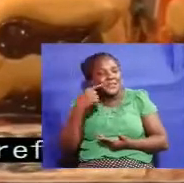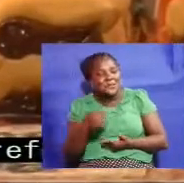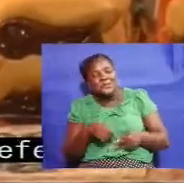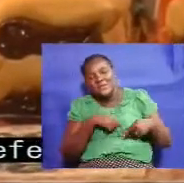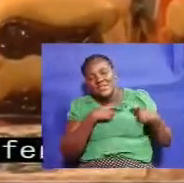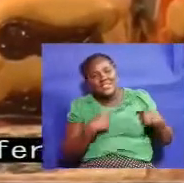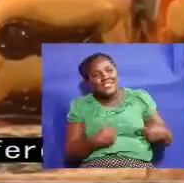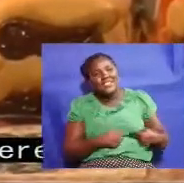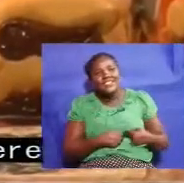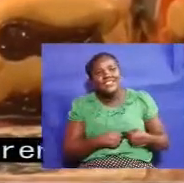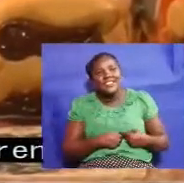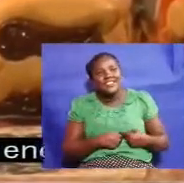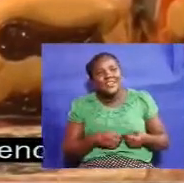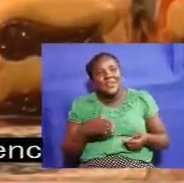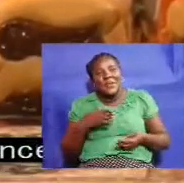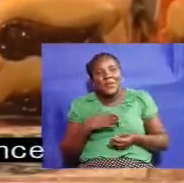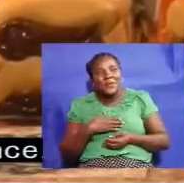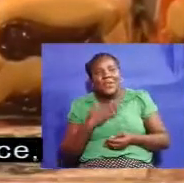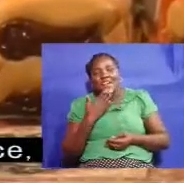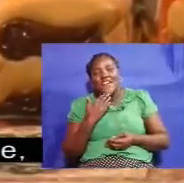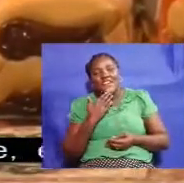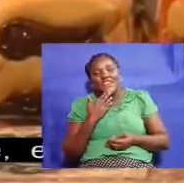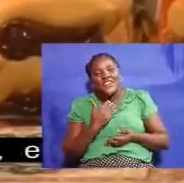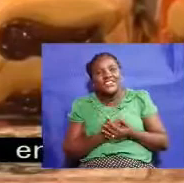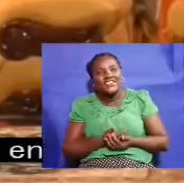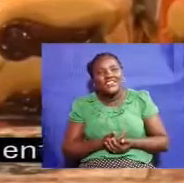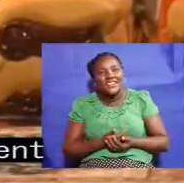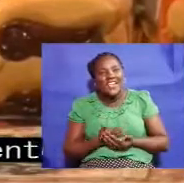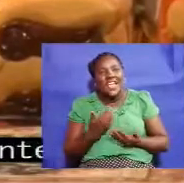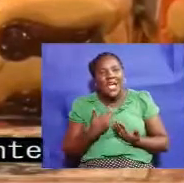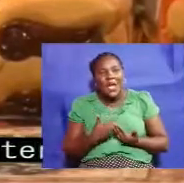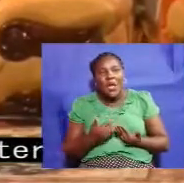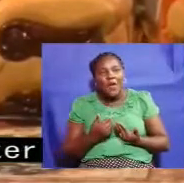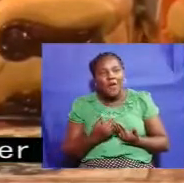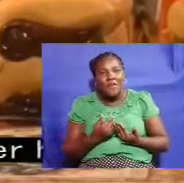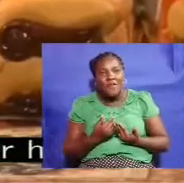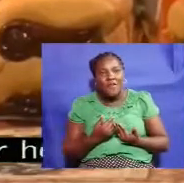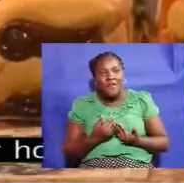you must guess it. So do you want it?